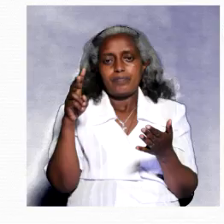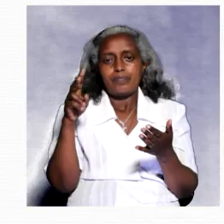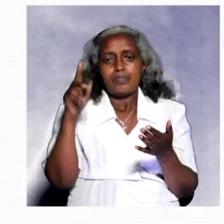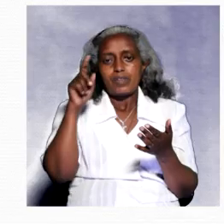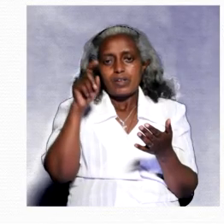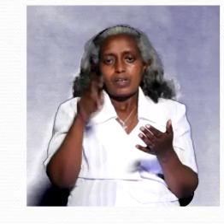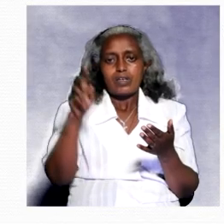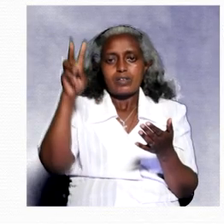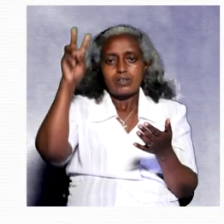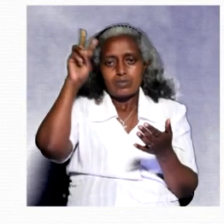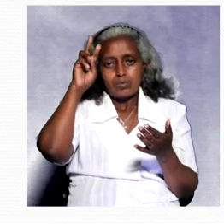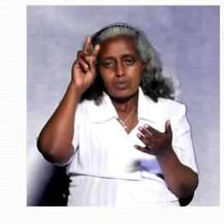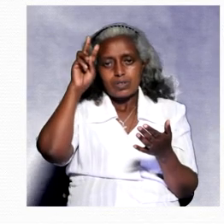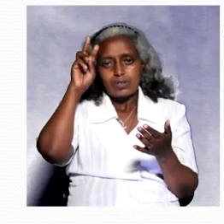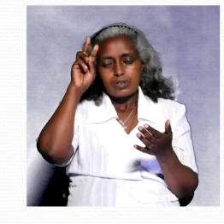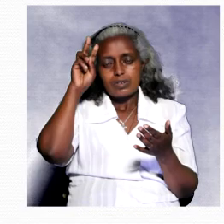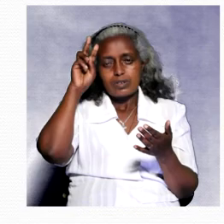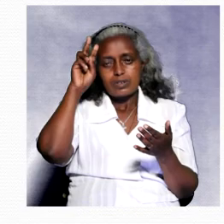12 x squared